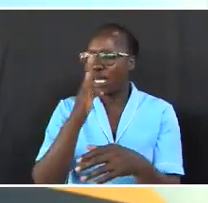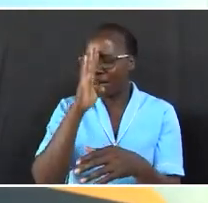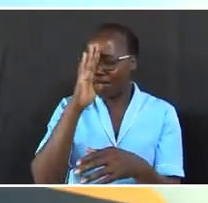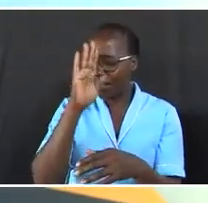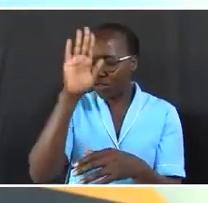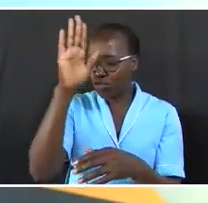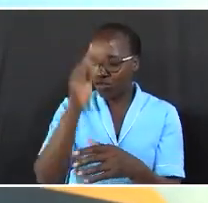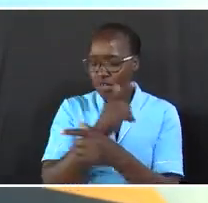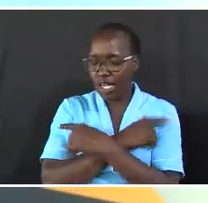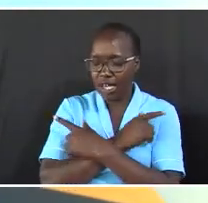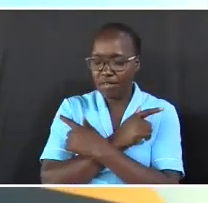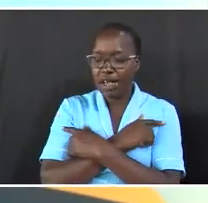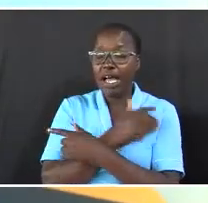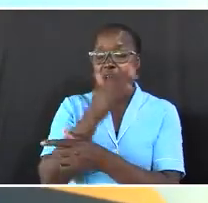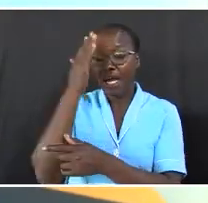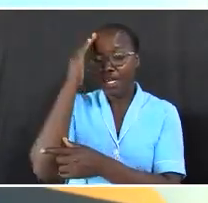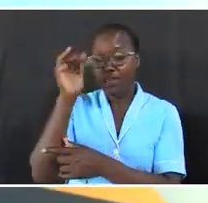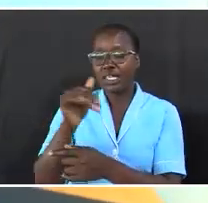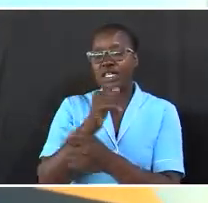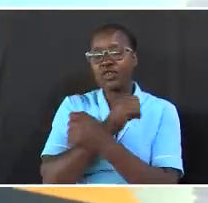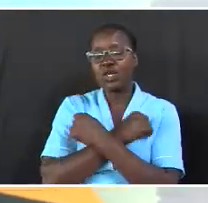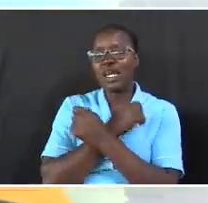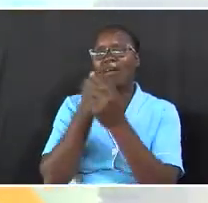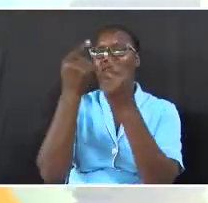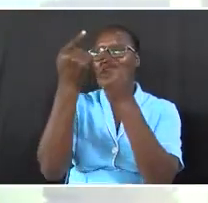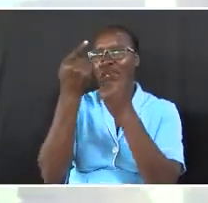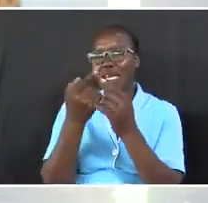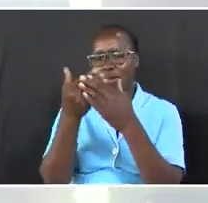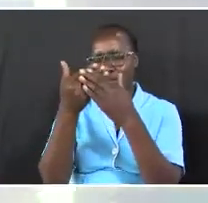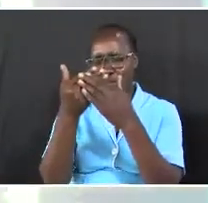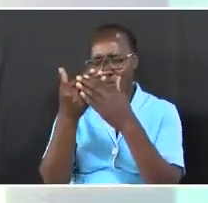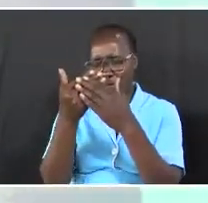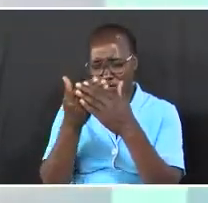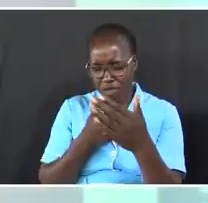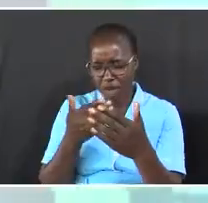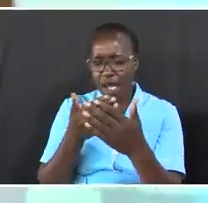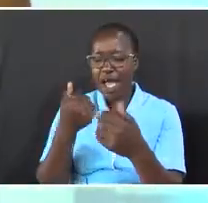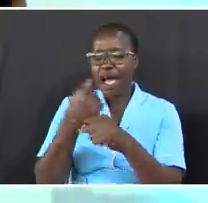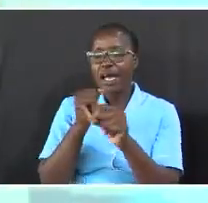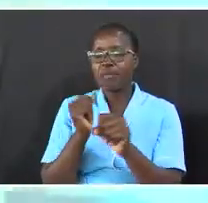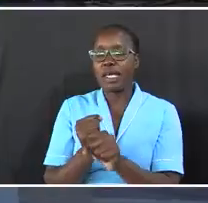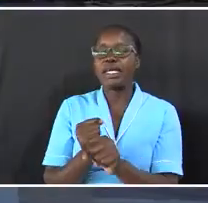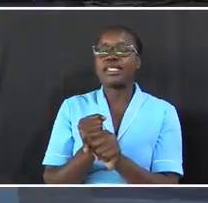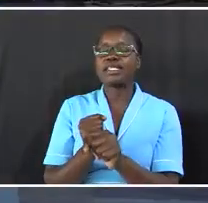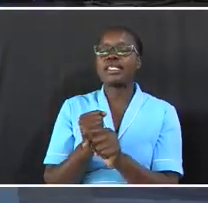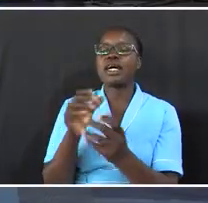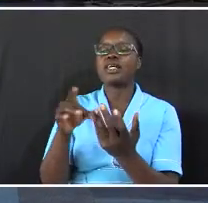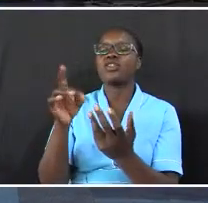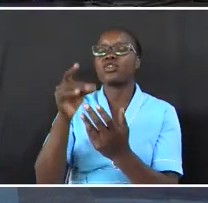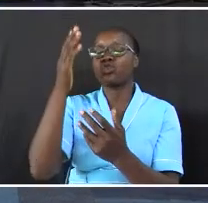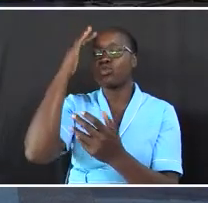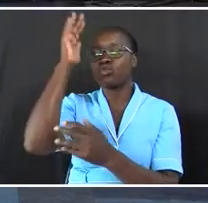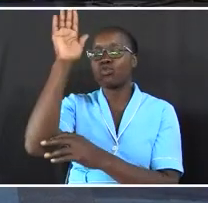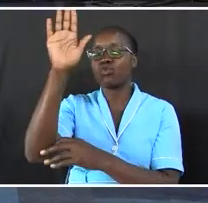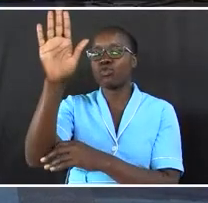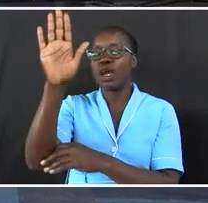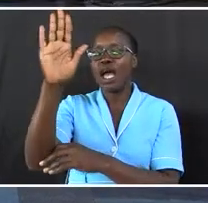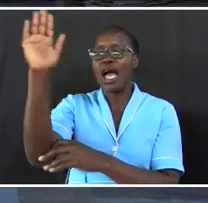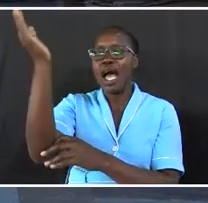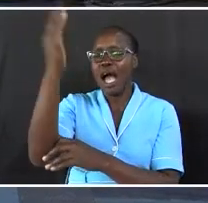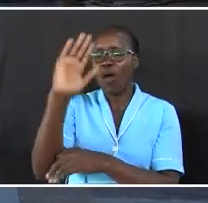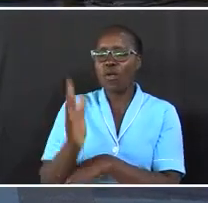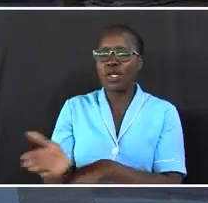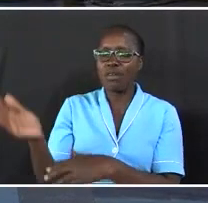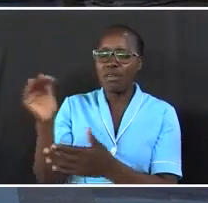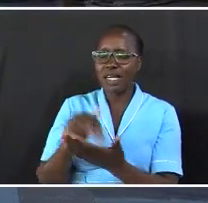your love. I know that your love came before even I made a choice to know you. I will never